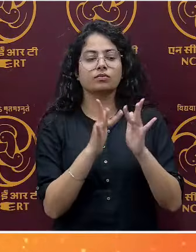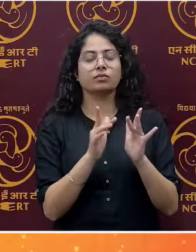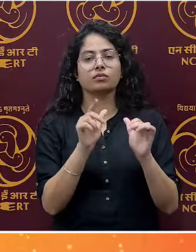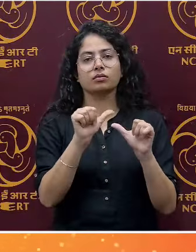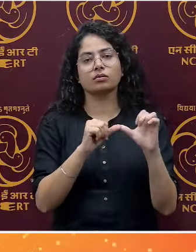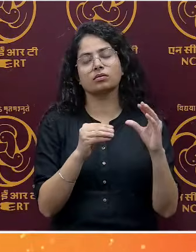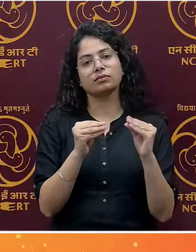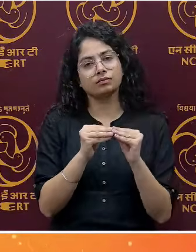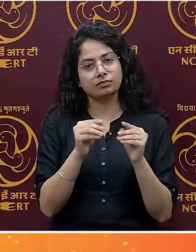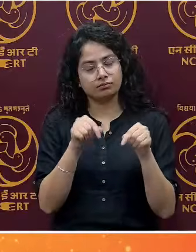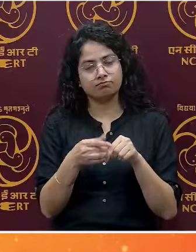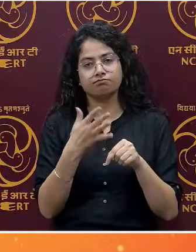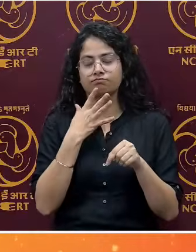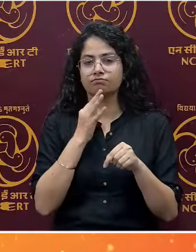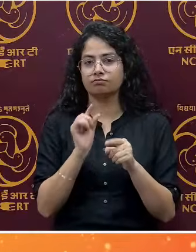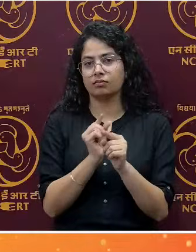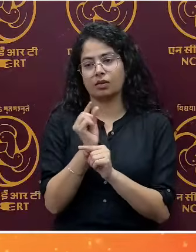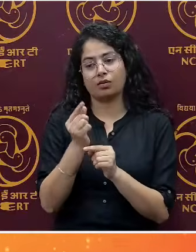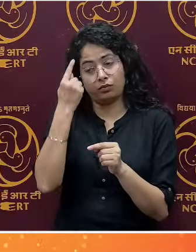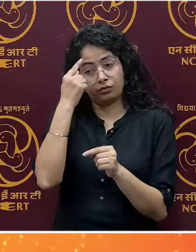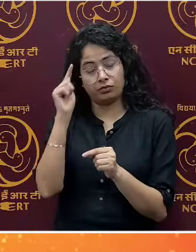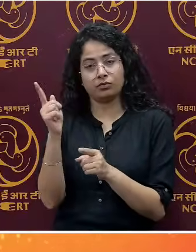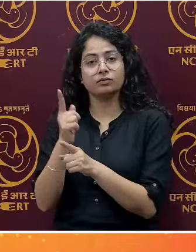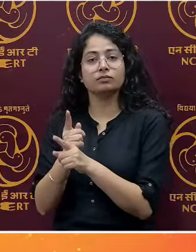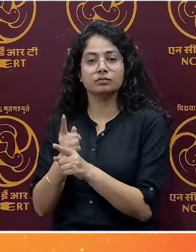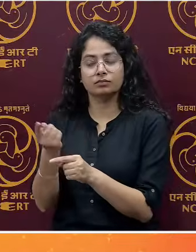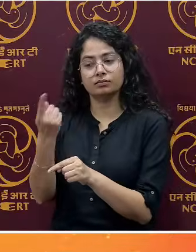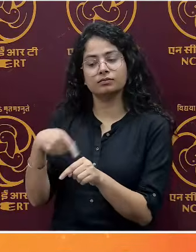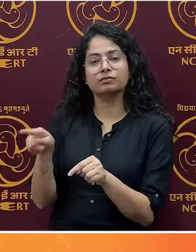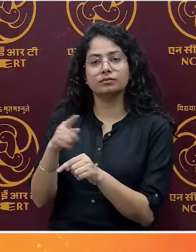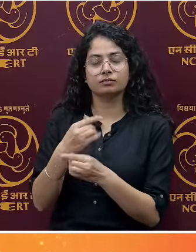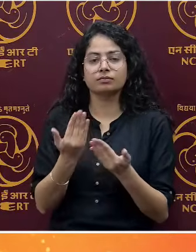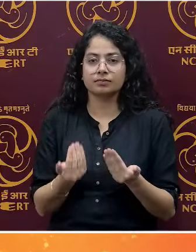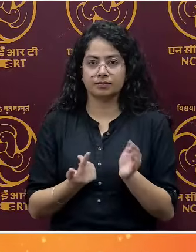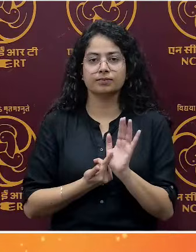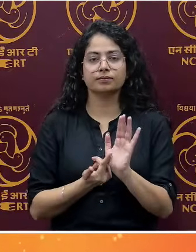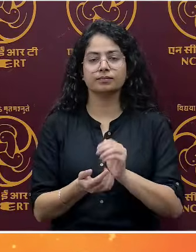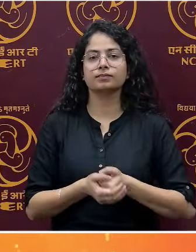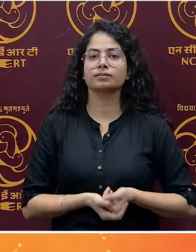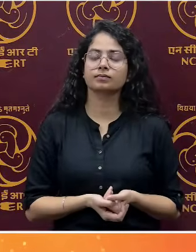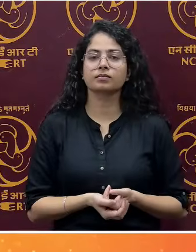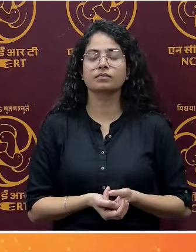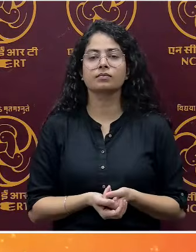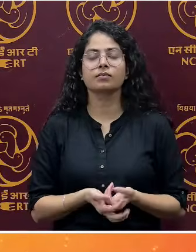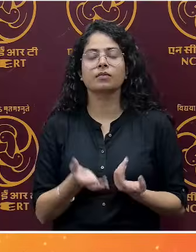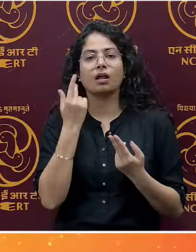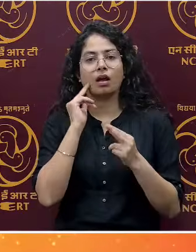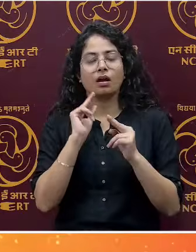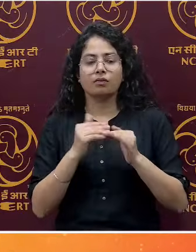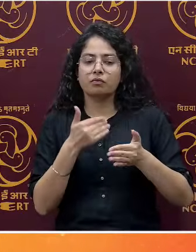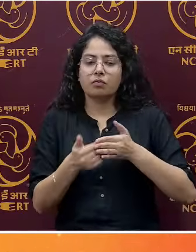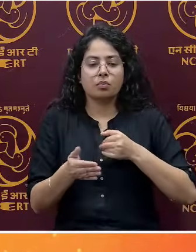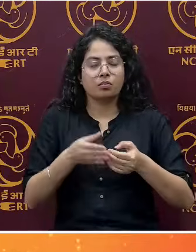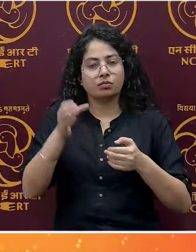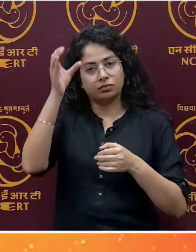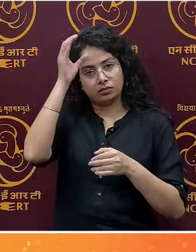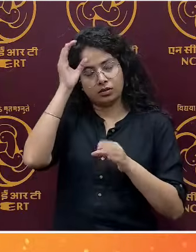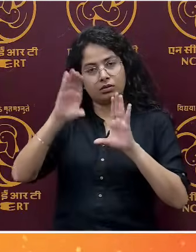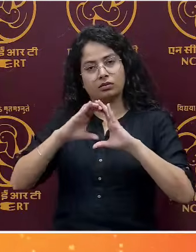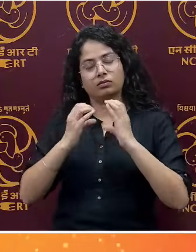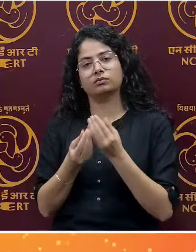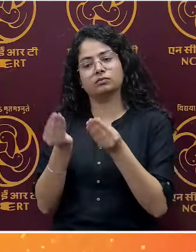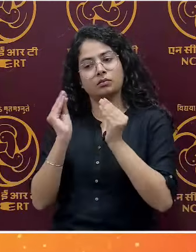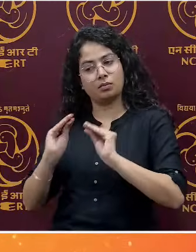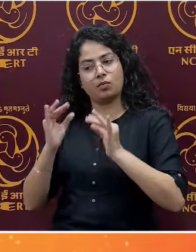which is going to be very useful for the teachers. So let me show that whenever we have taught any concept in the class,